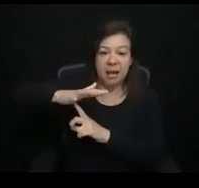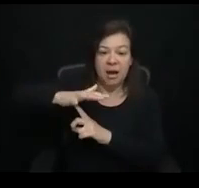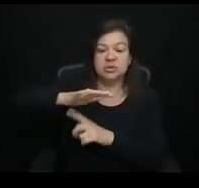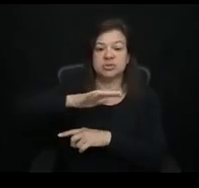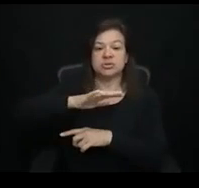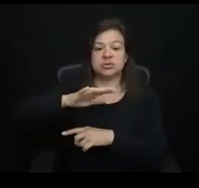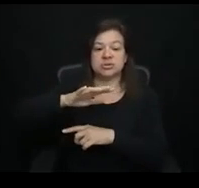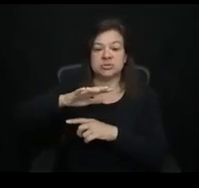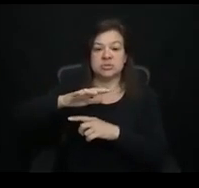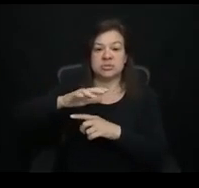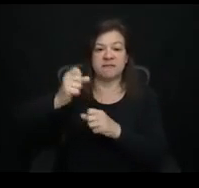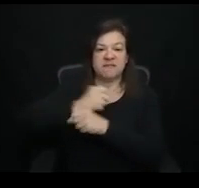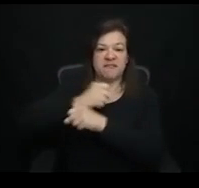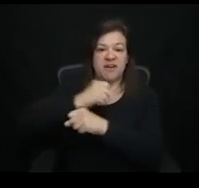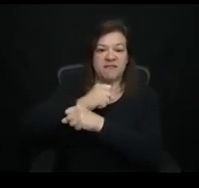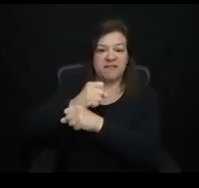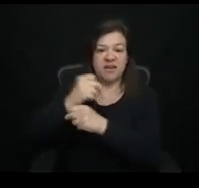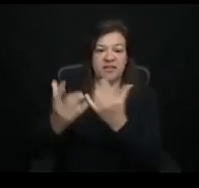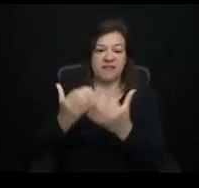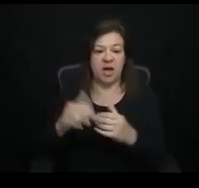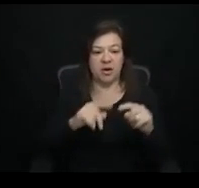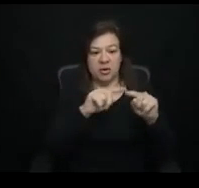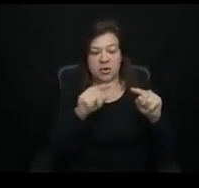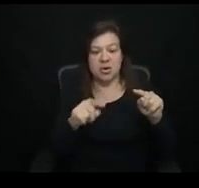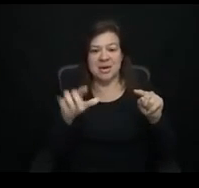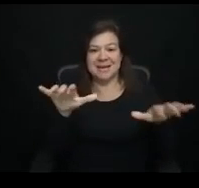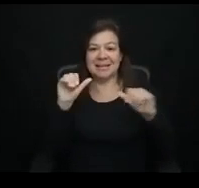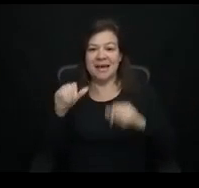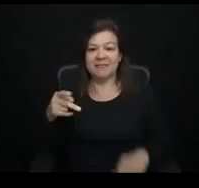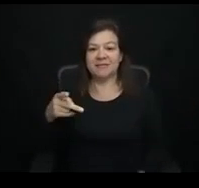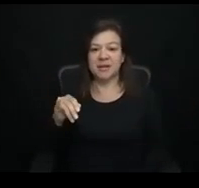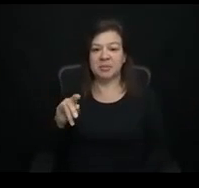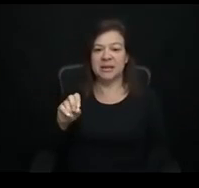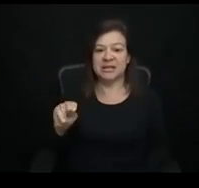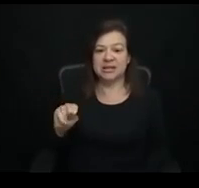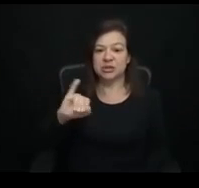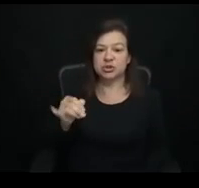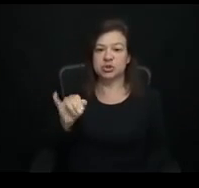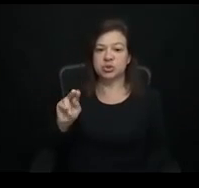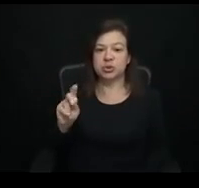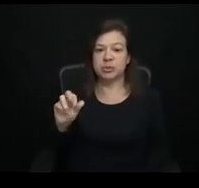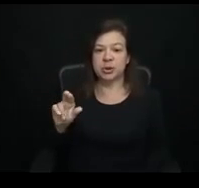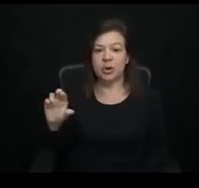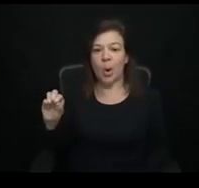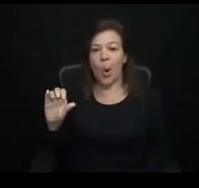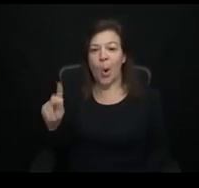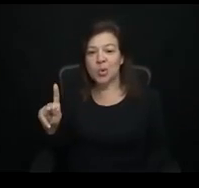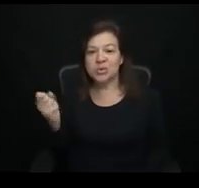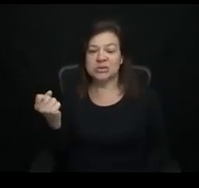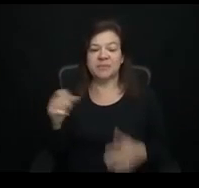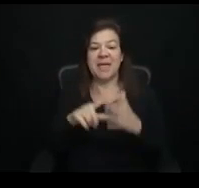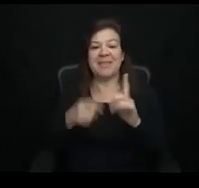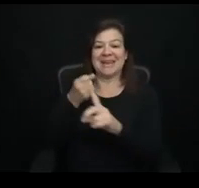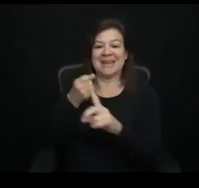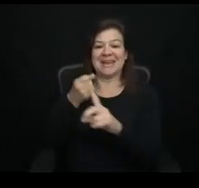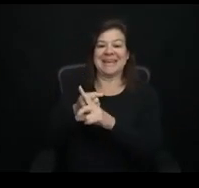a lot of intensity. As you can see, it got out of the pinyon juniper oak brush type and hit the aspen and sagebrush and the greener country up